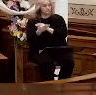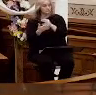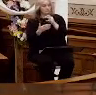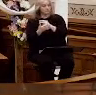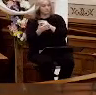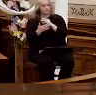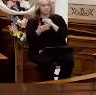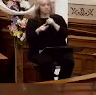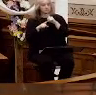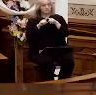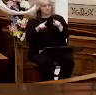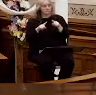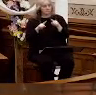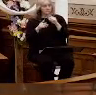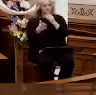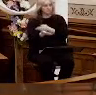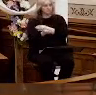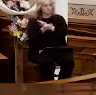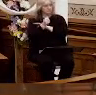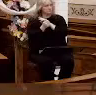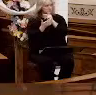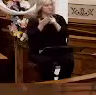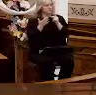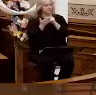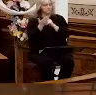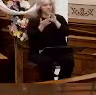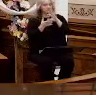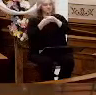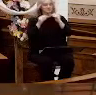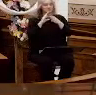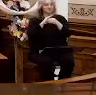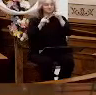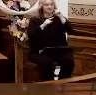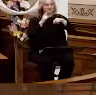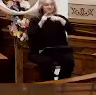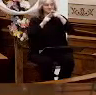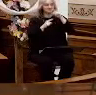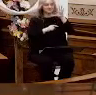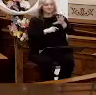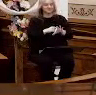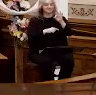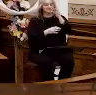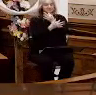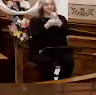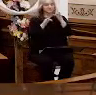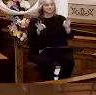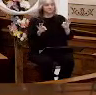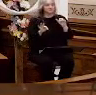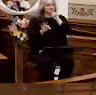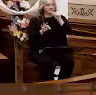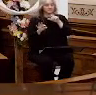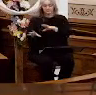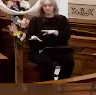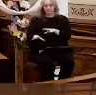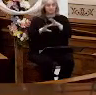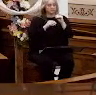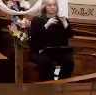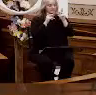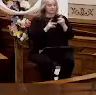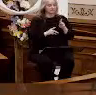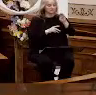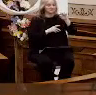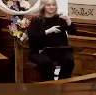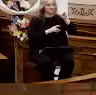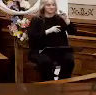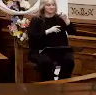part of his story is that once he found freedom, he did not leave others behind.